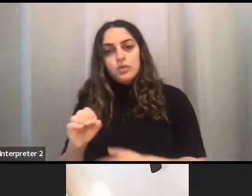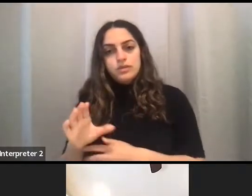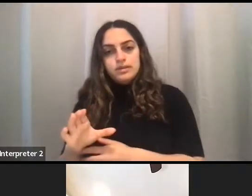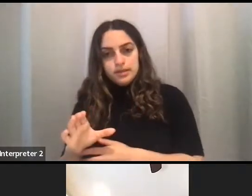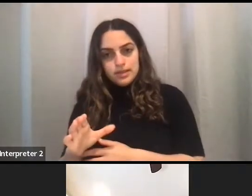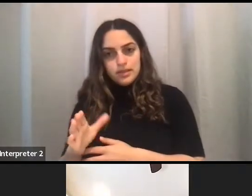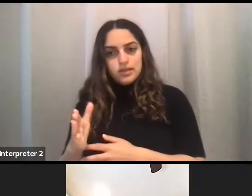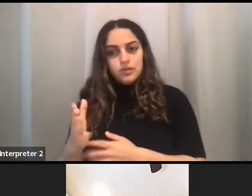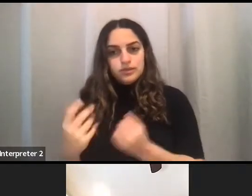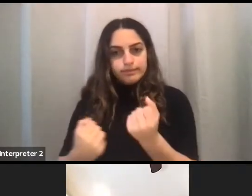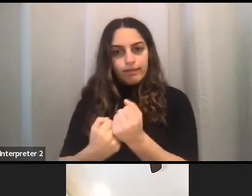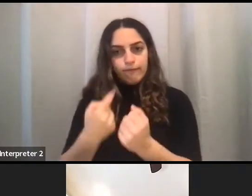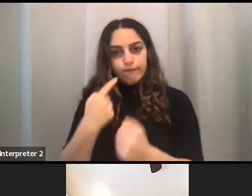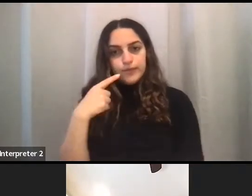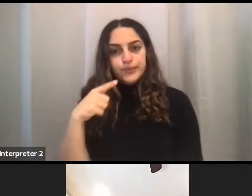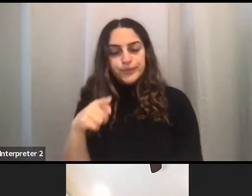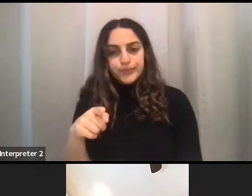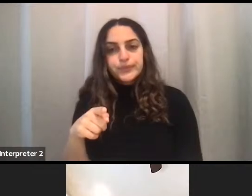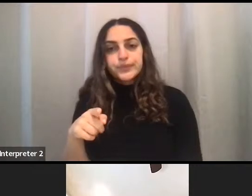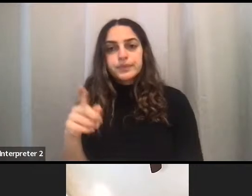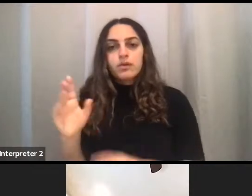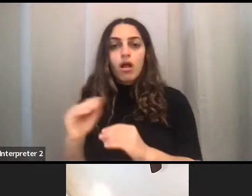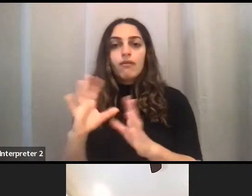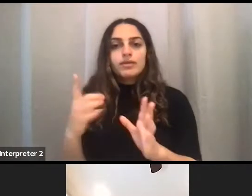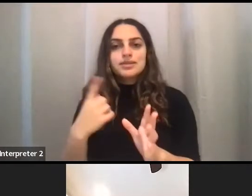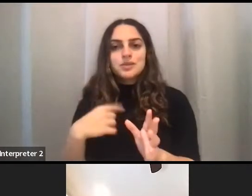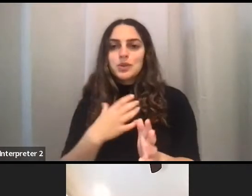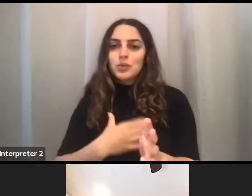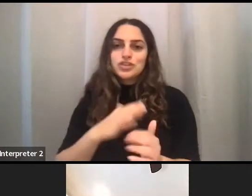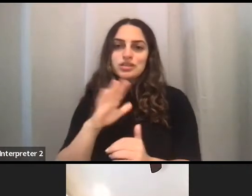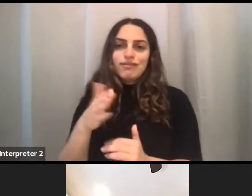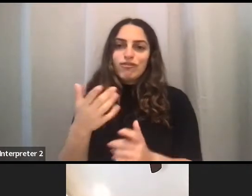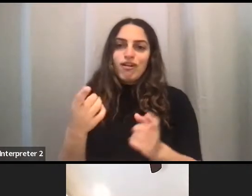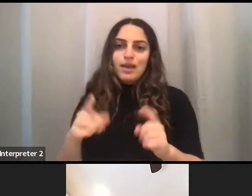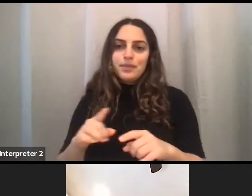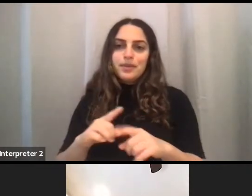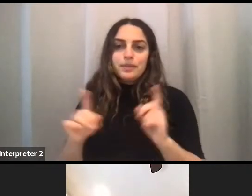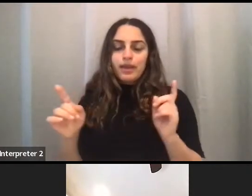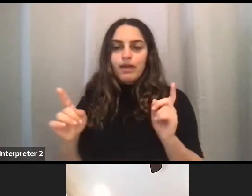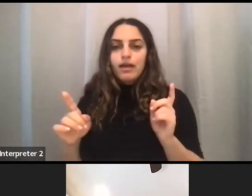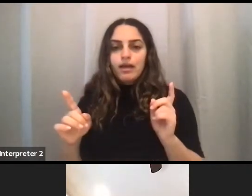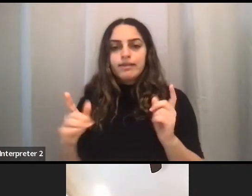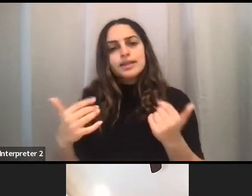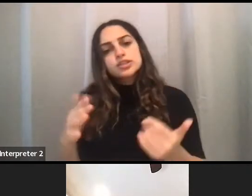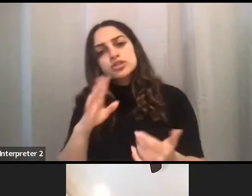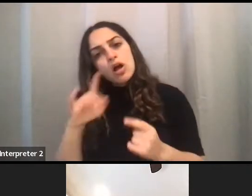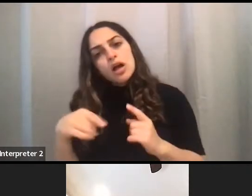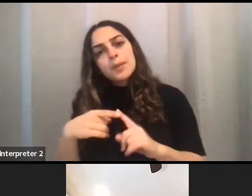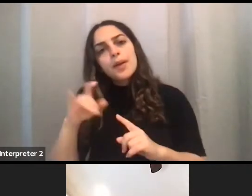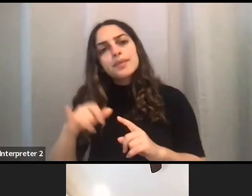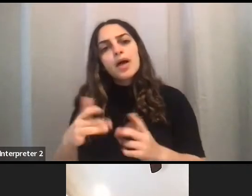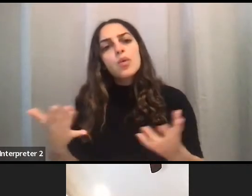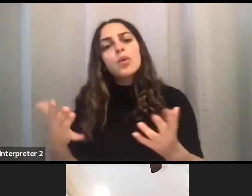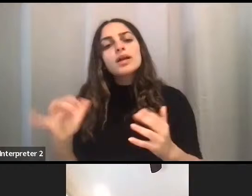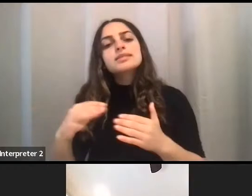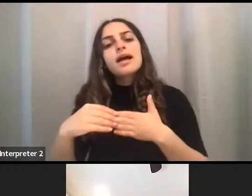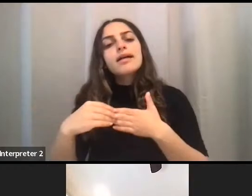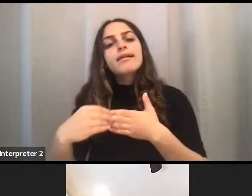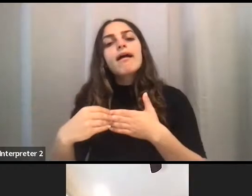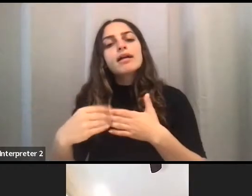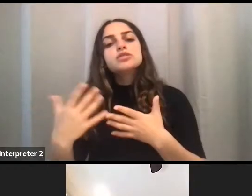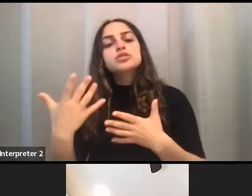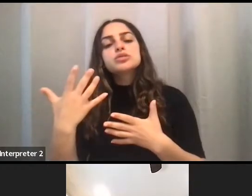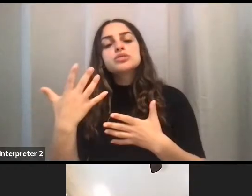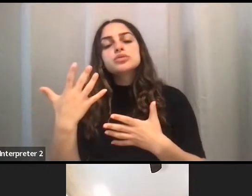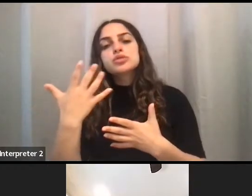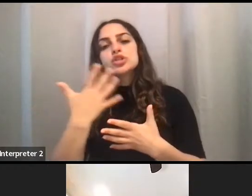there for you um obviously we all wish it never happened but let's talk about that what does that guidance look like what does it look